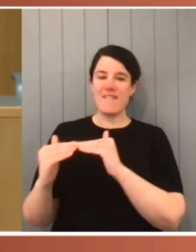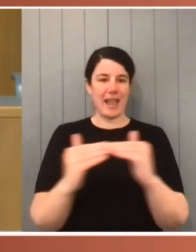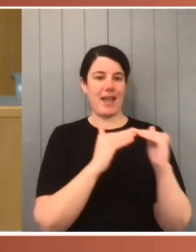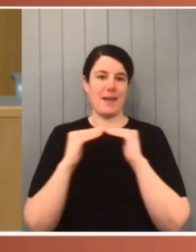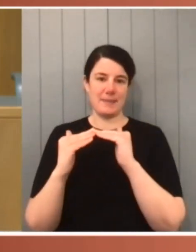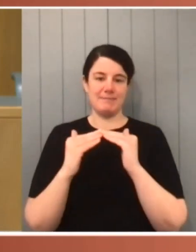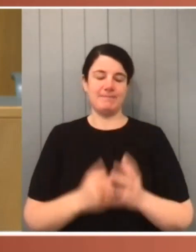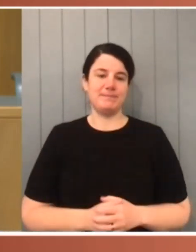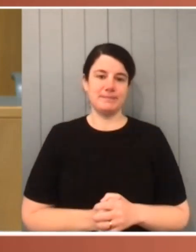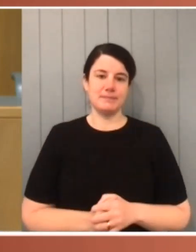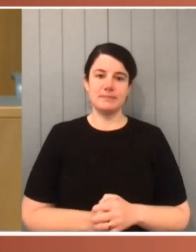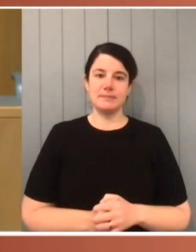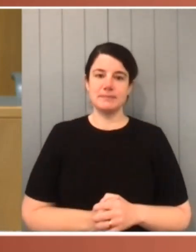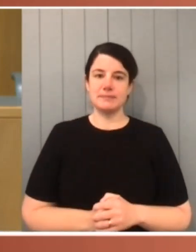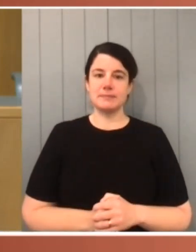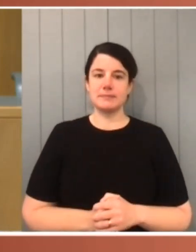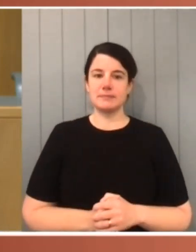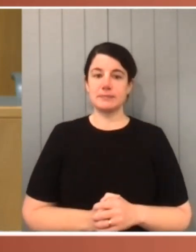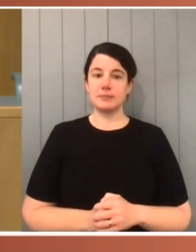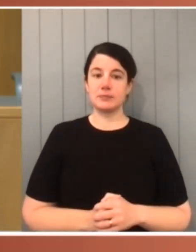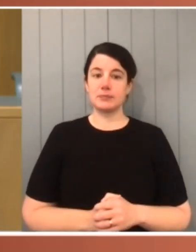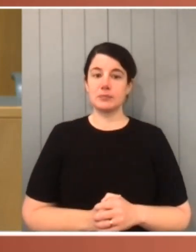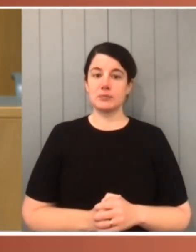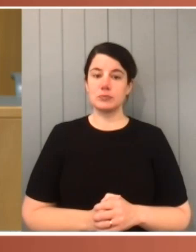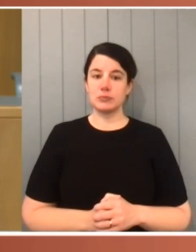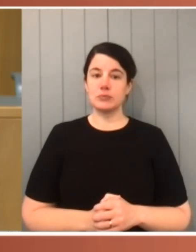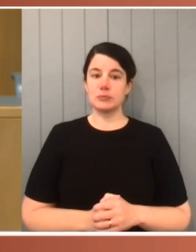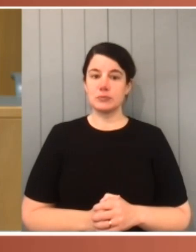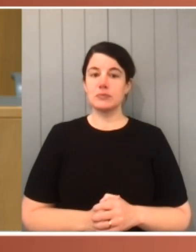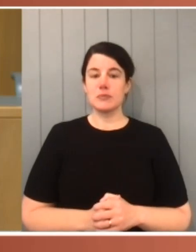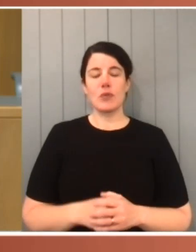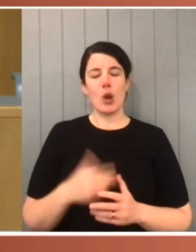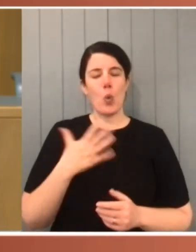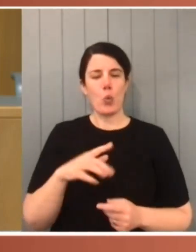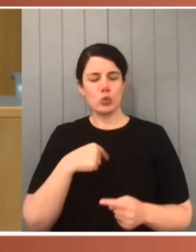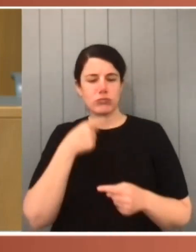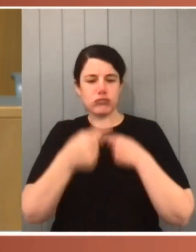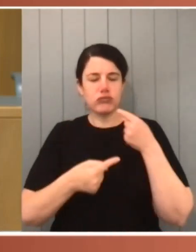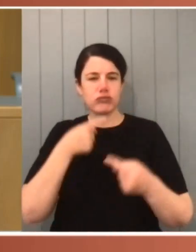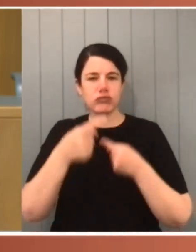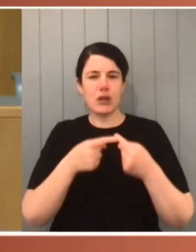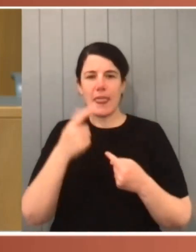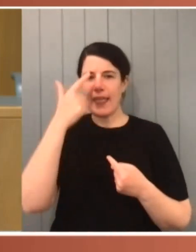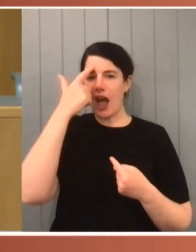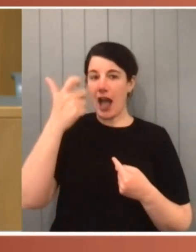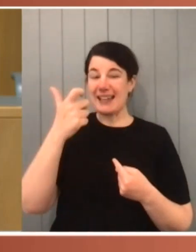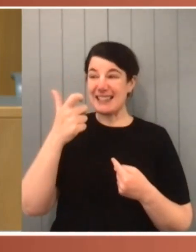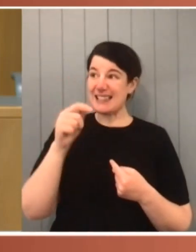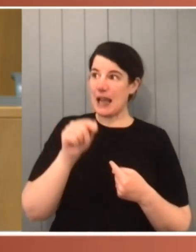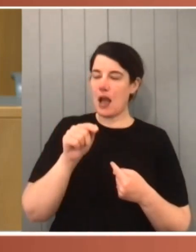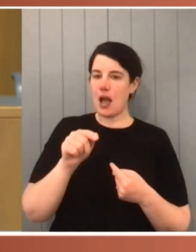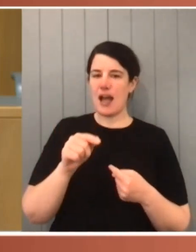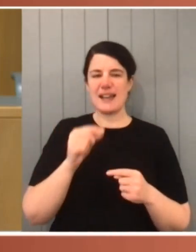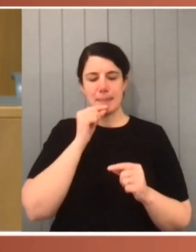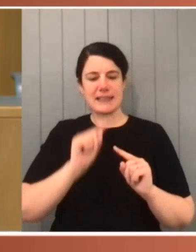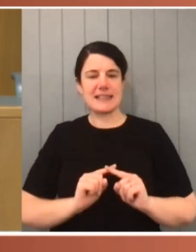points later, but I wanted to introduce them to highlight the fact that the argument I will defend here is different.